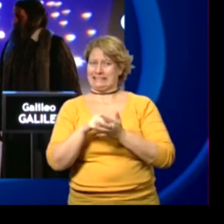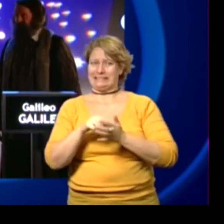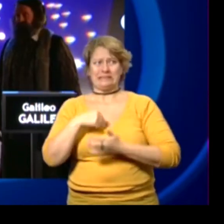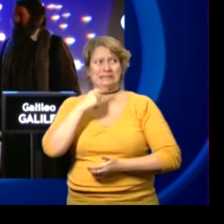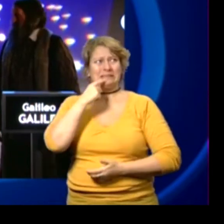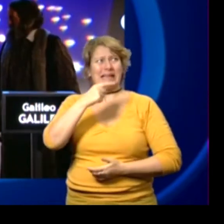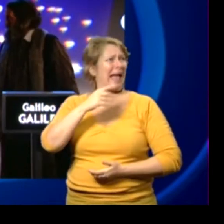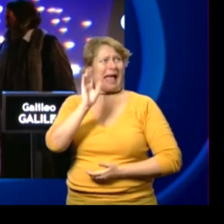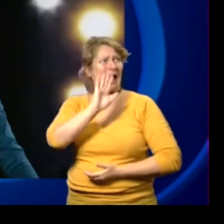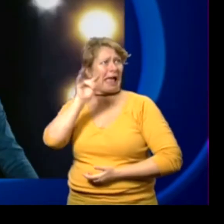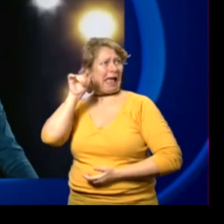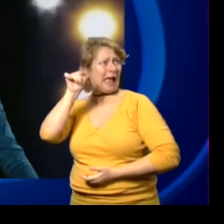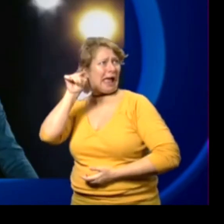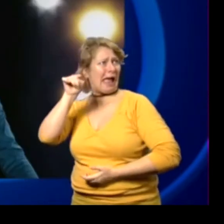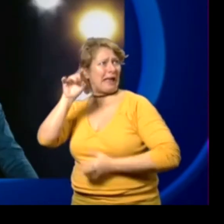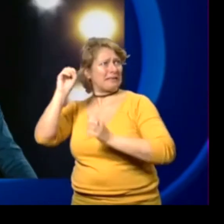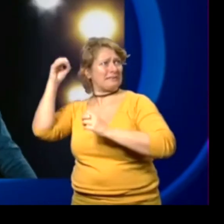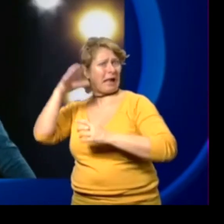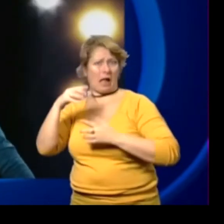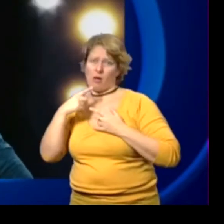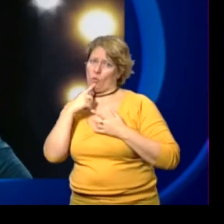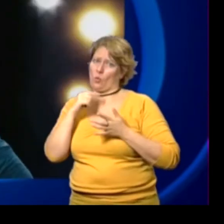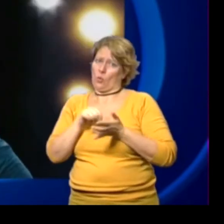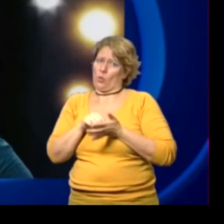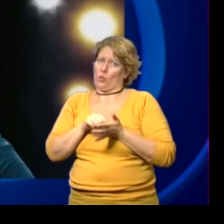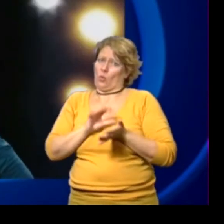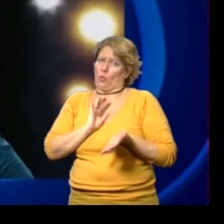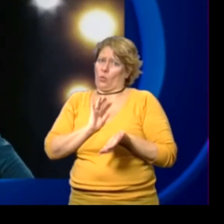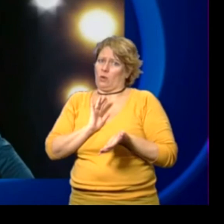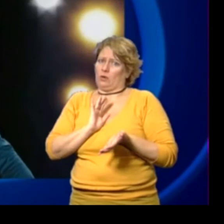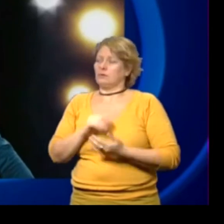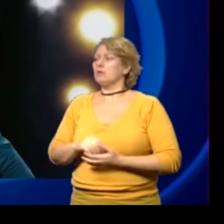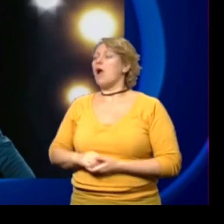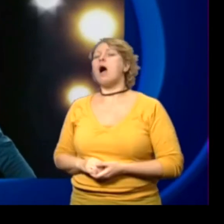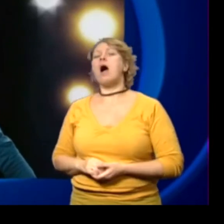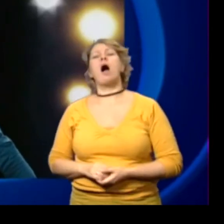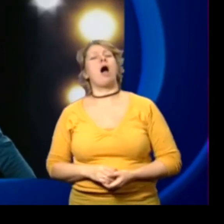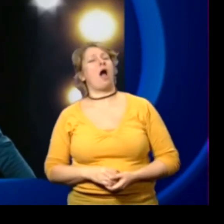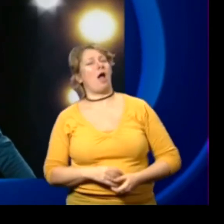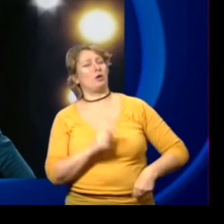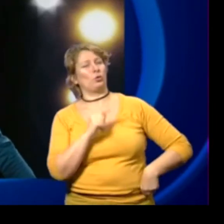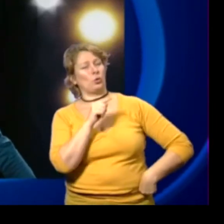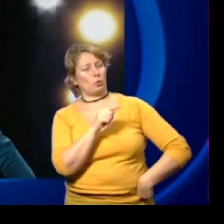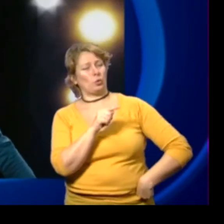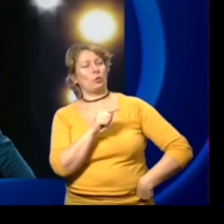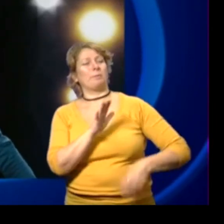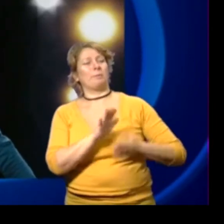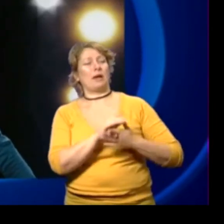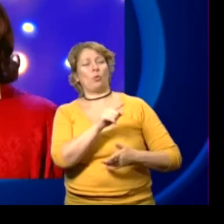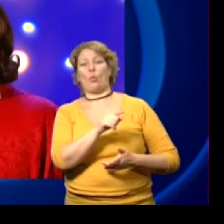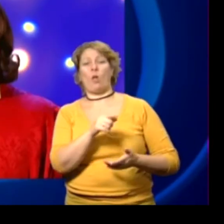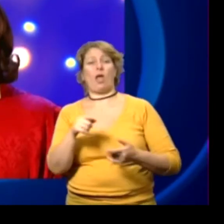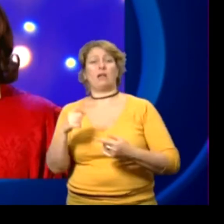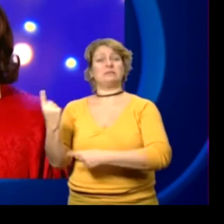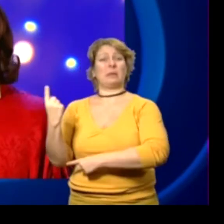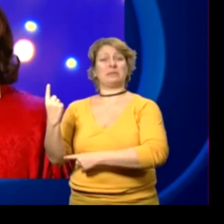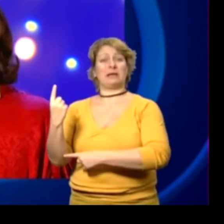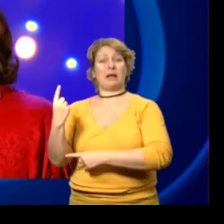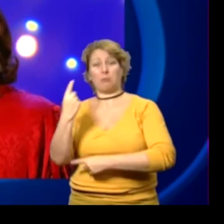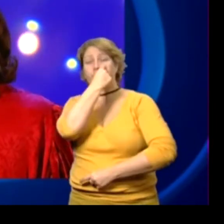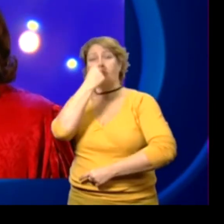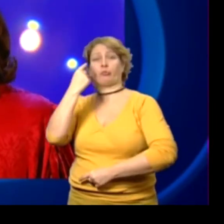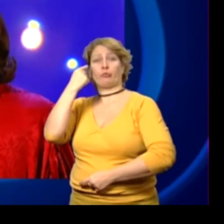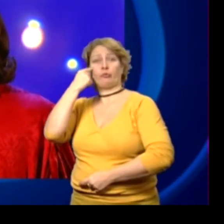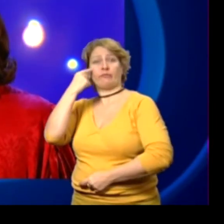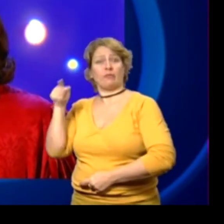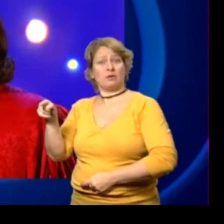thought. Aha. So, you had to leave it to somebody else to come up with the proof, didn't you? And take on